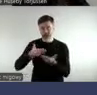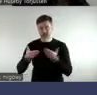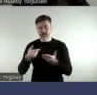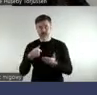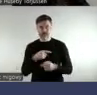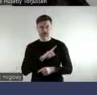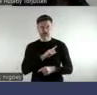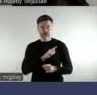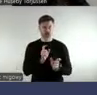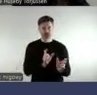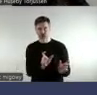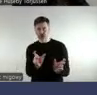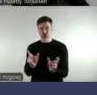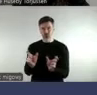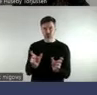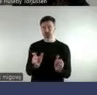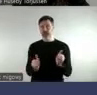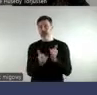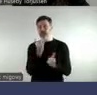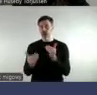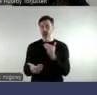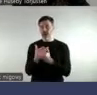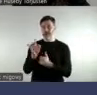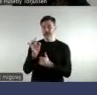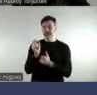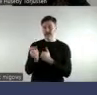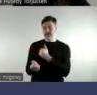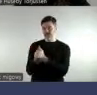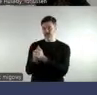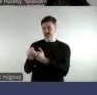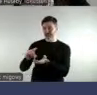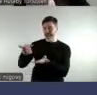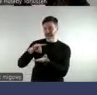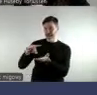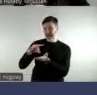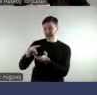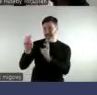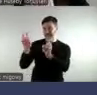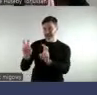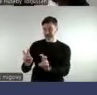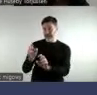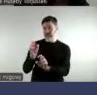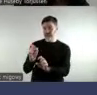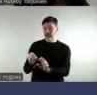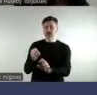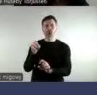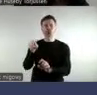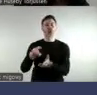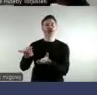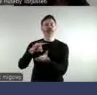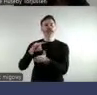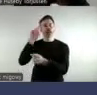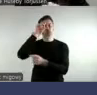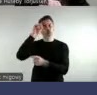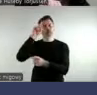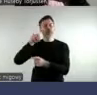the municipality of the region often also are invited in the same meeting. So the municipalities are not a part of the council, but